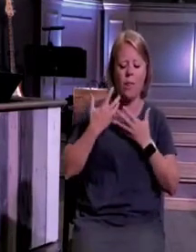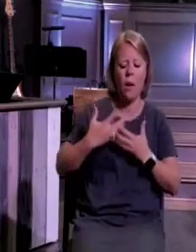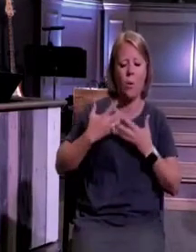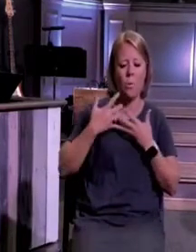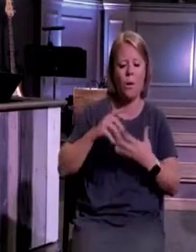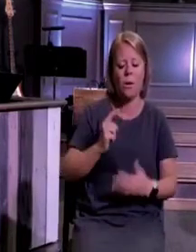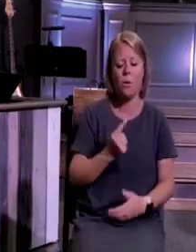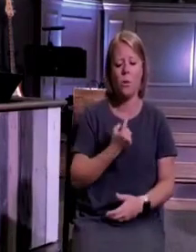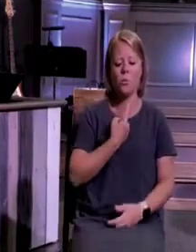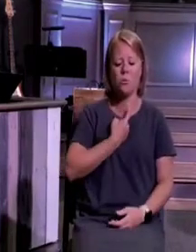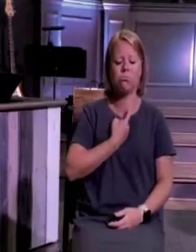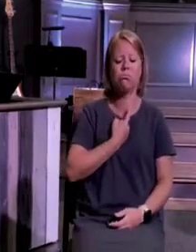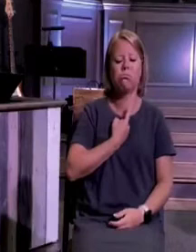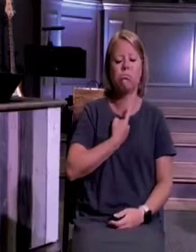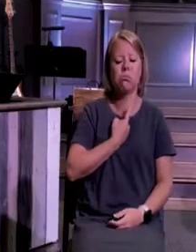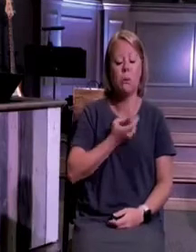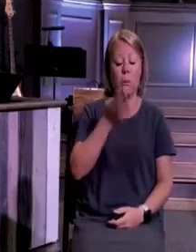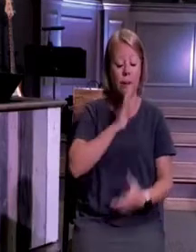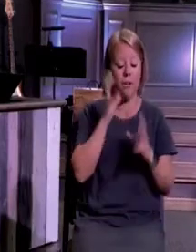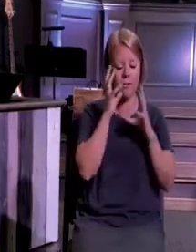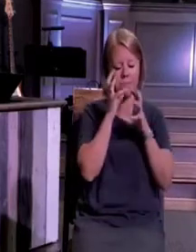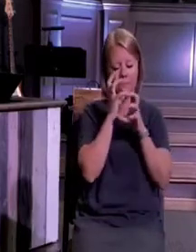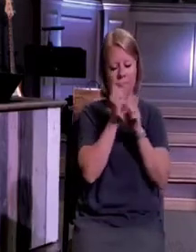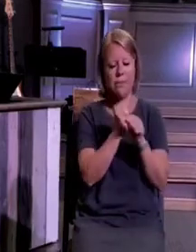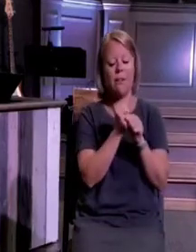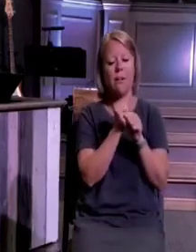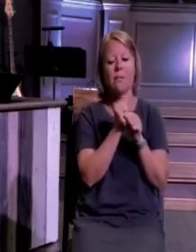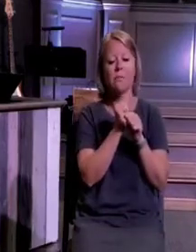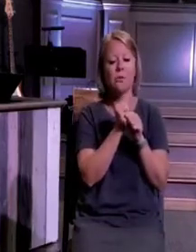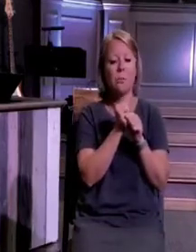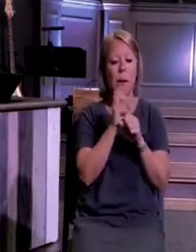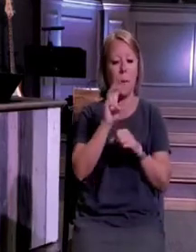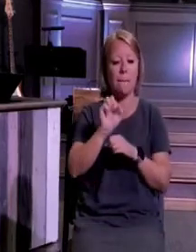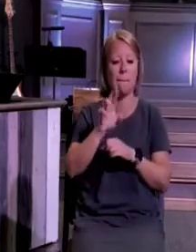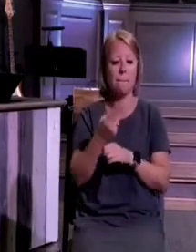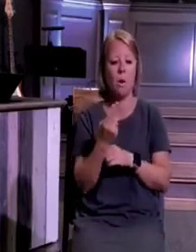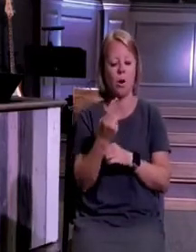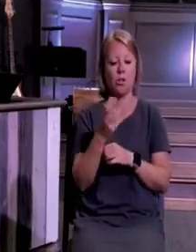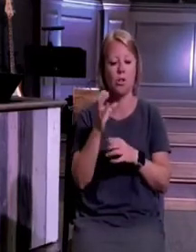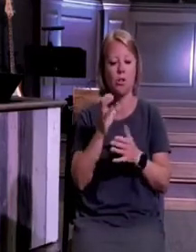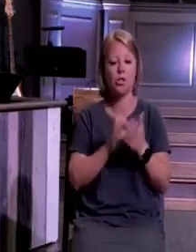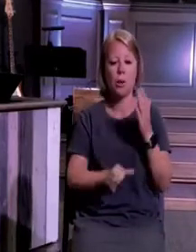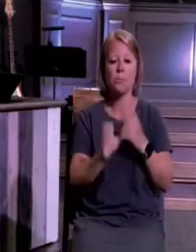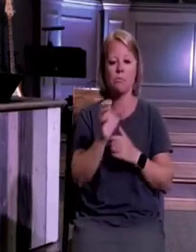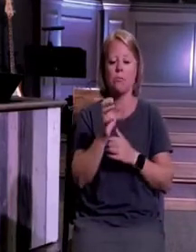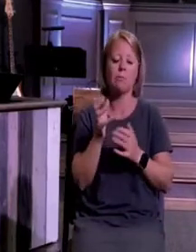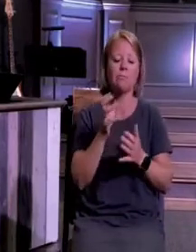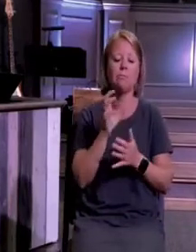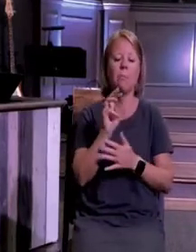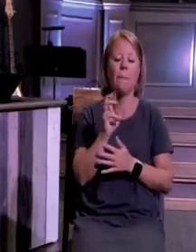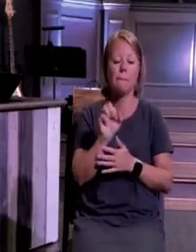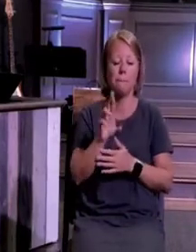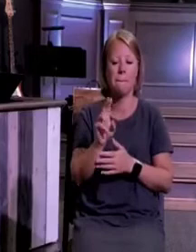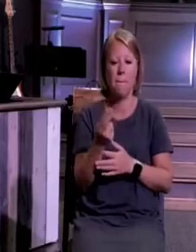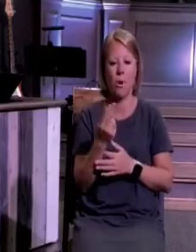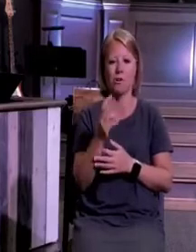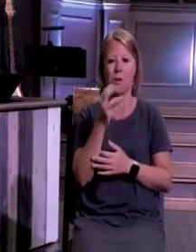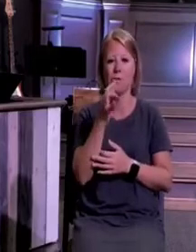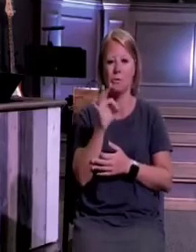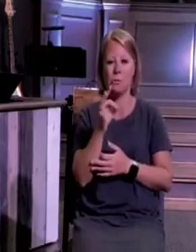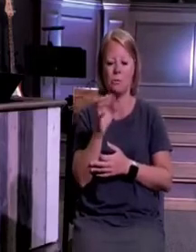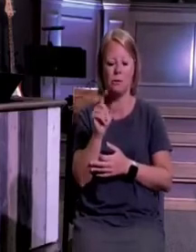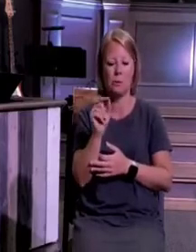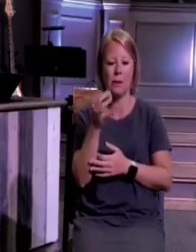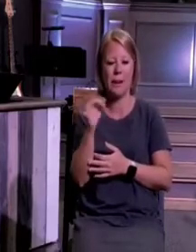When God captured me in March of 2019, it has been an overwhelming weight upon